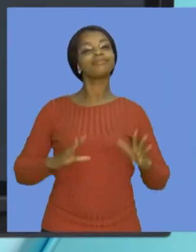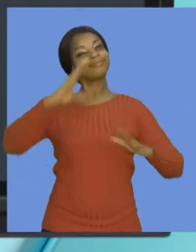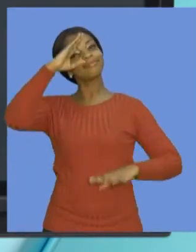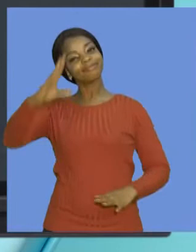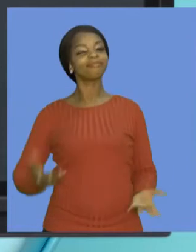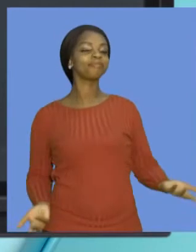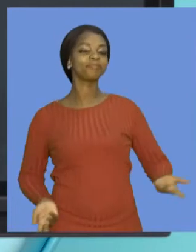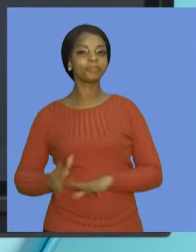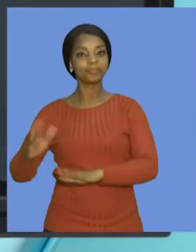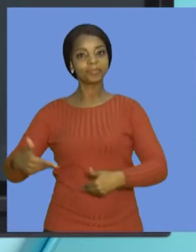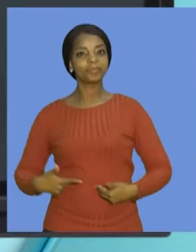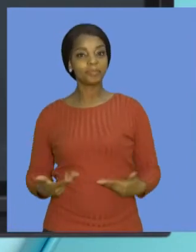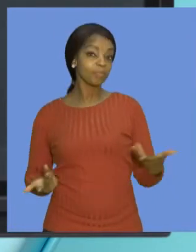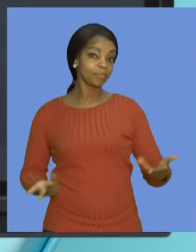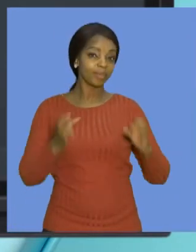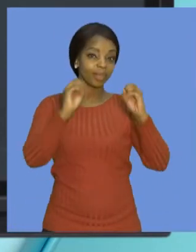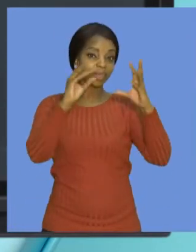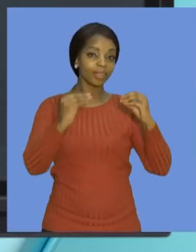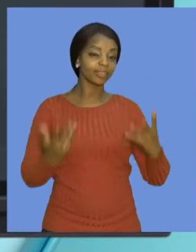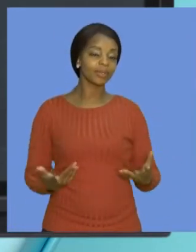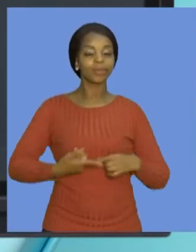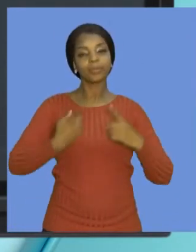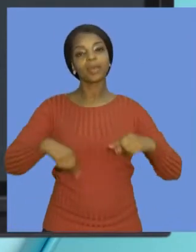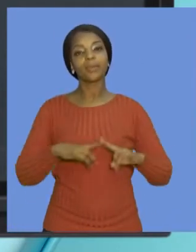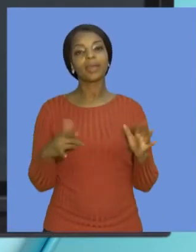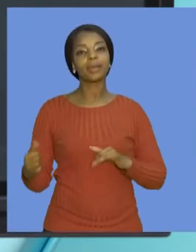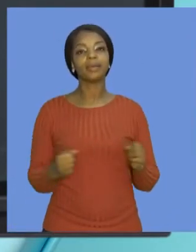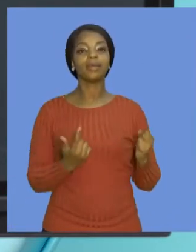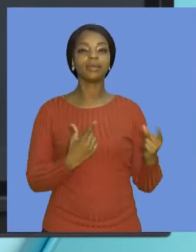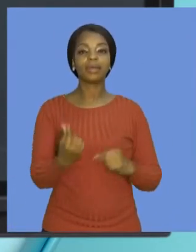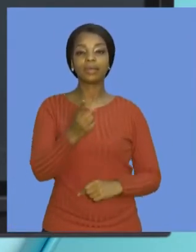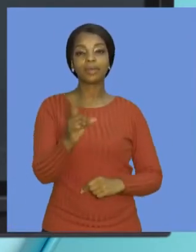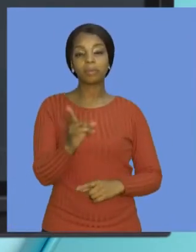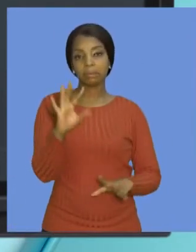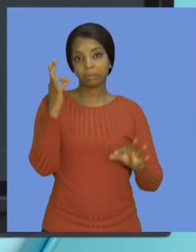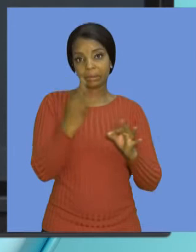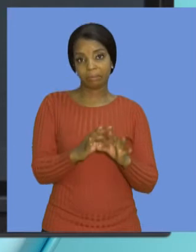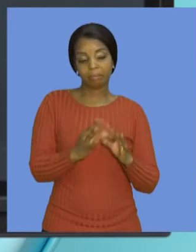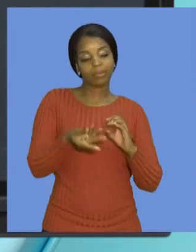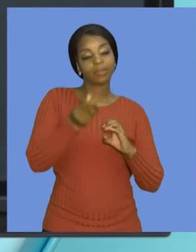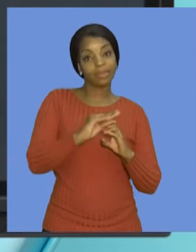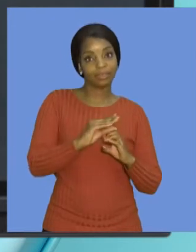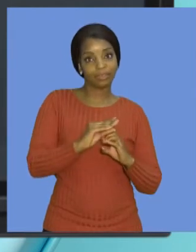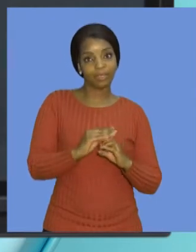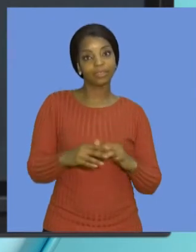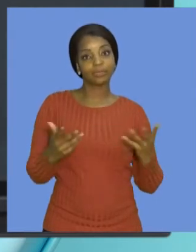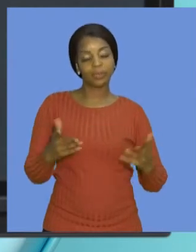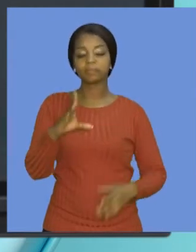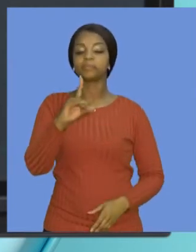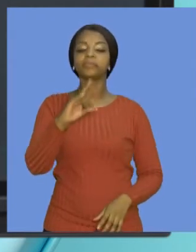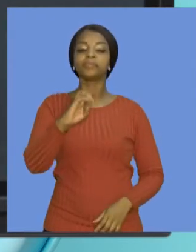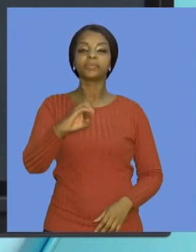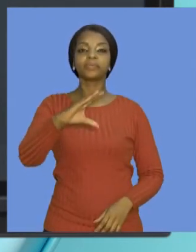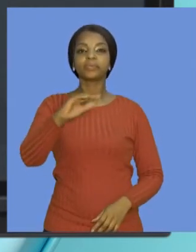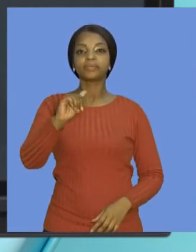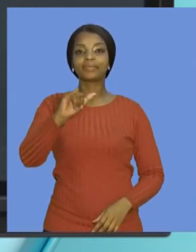Hi guys, welcome back. So we are still busy with some simple interest and simple decay. First segment, we looked at